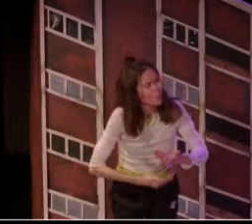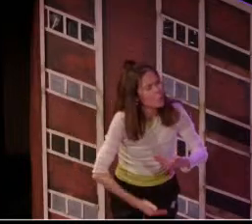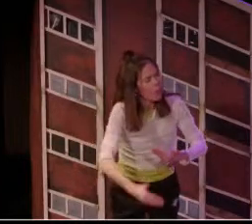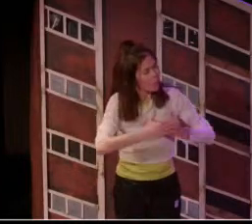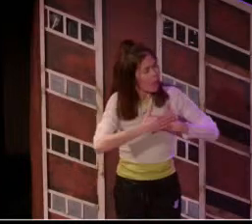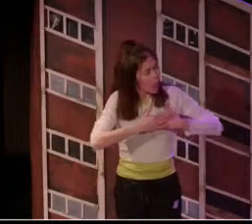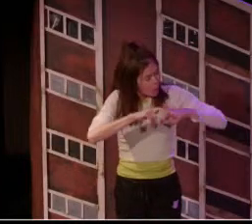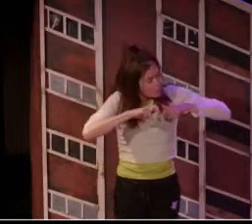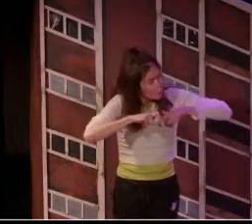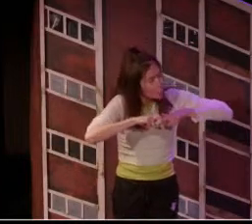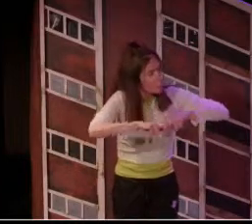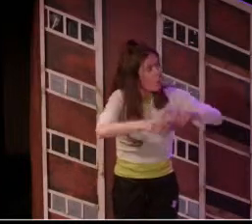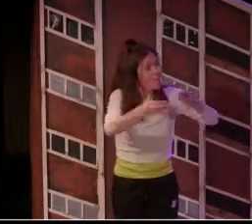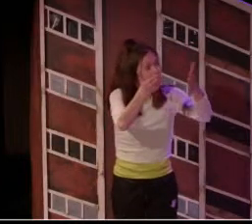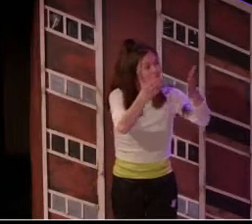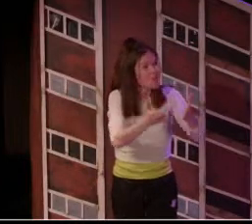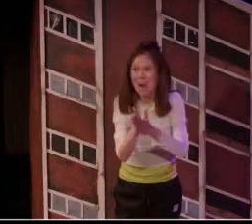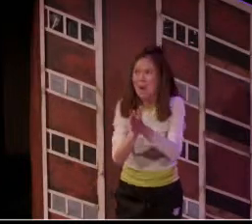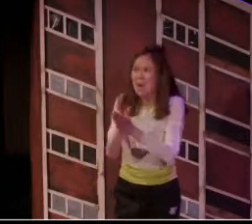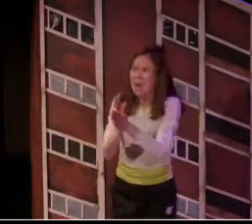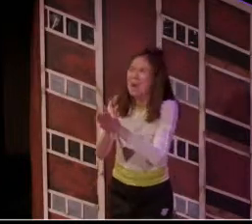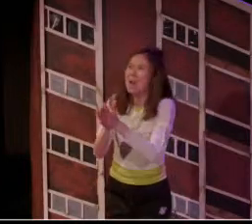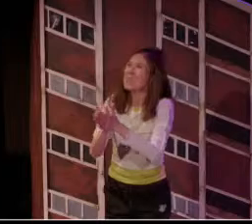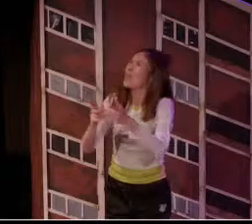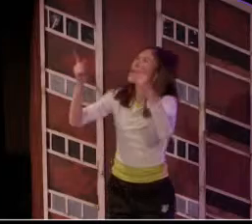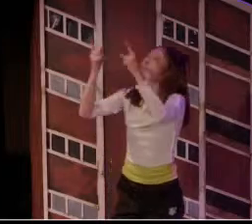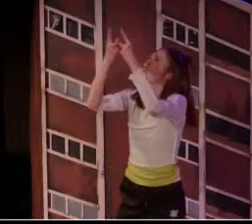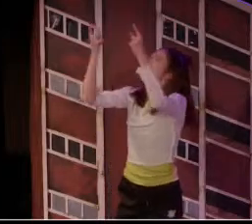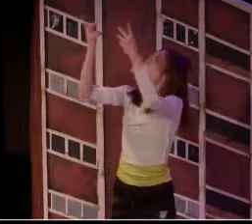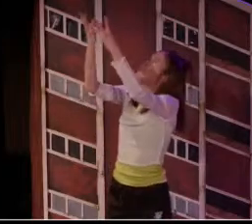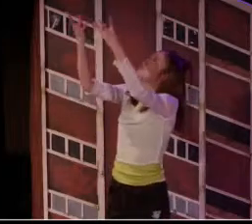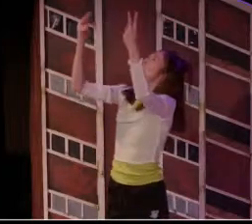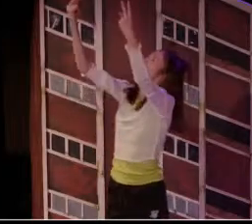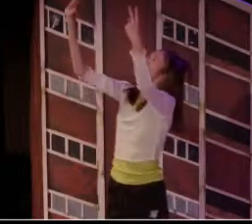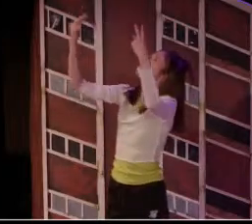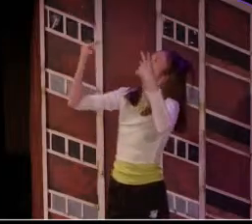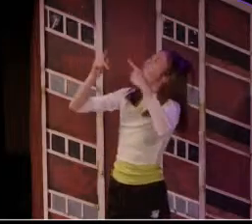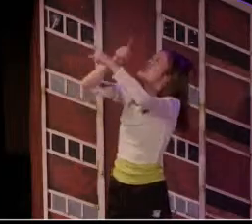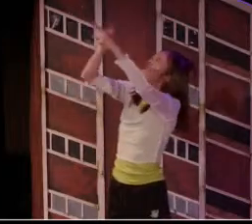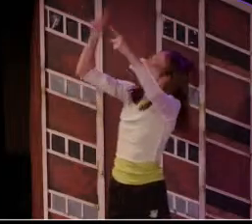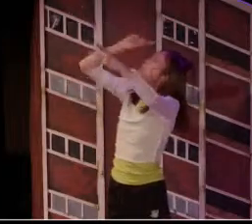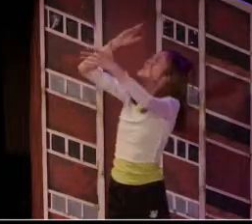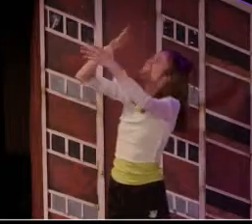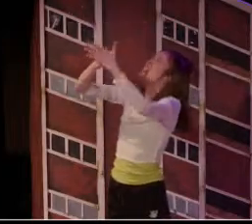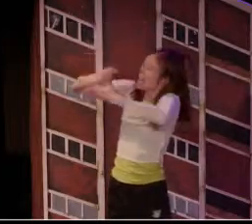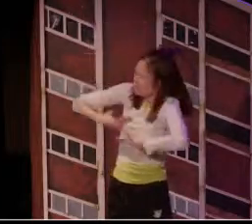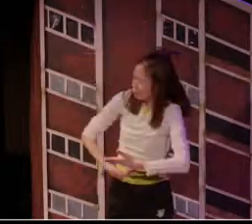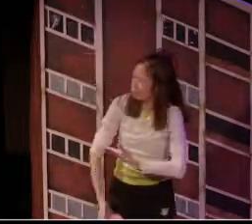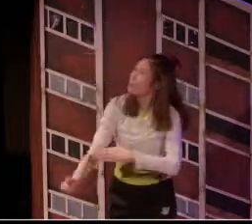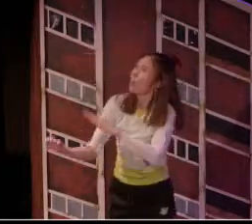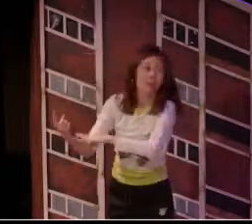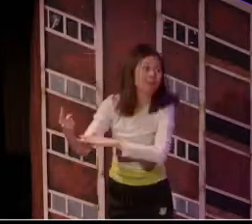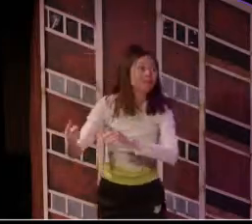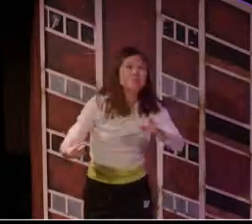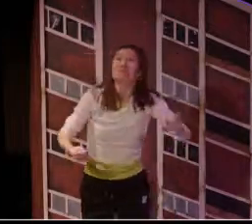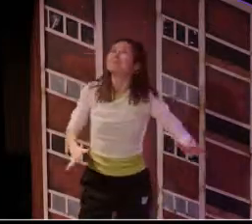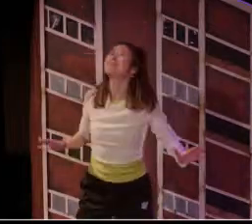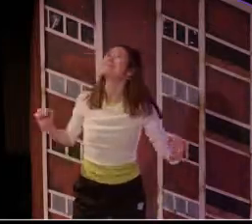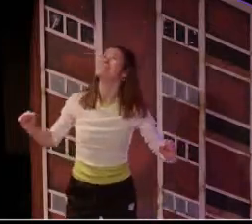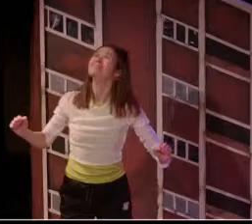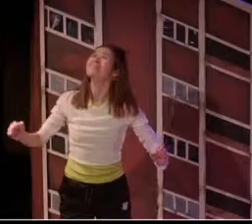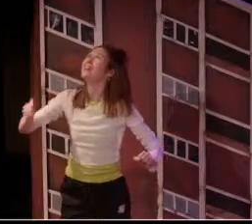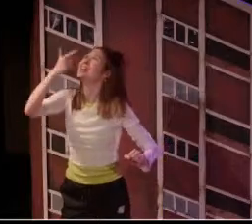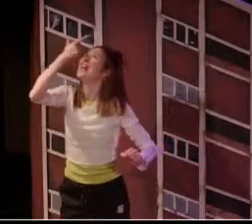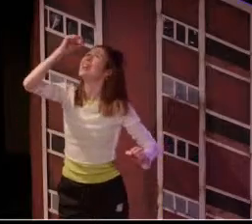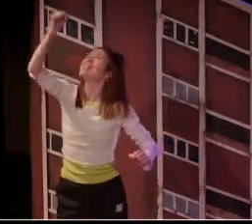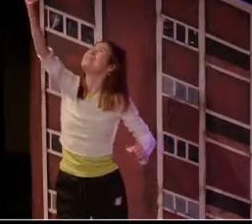So, let the fates conspire! Lady Fortune, may your love bless